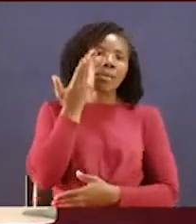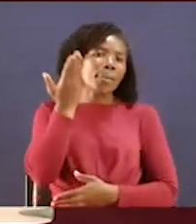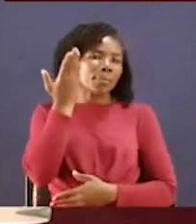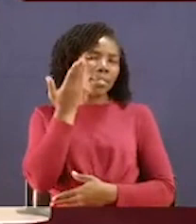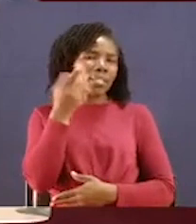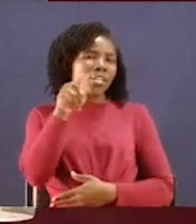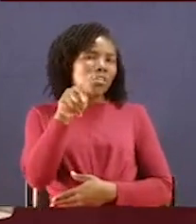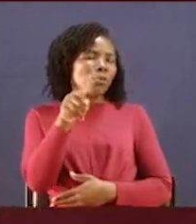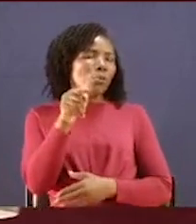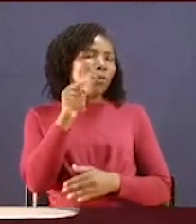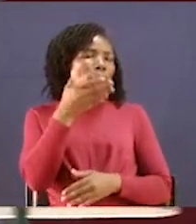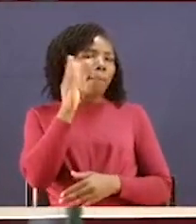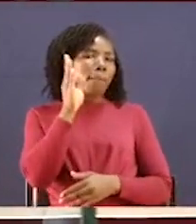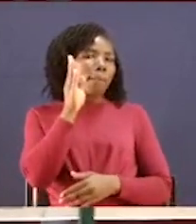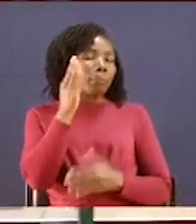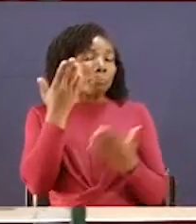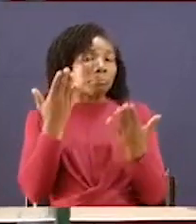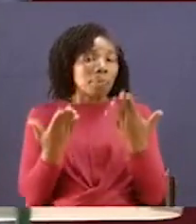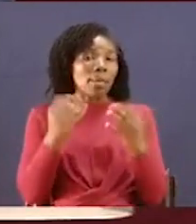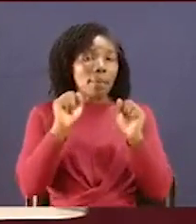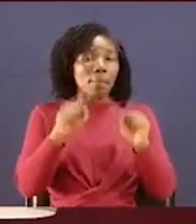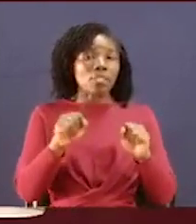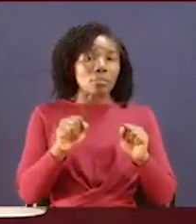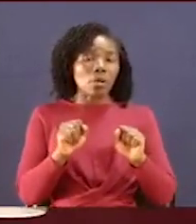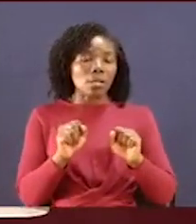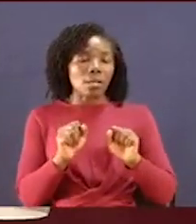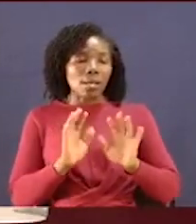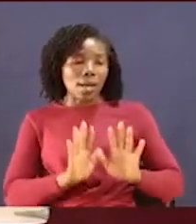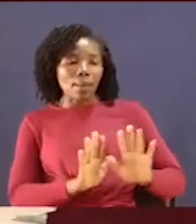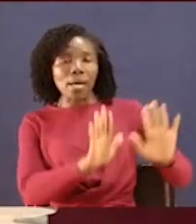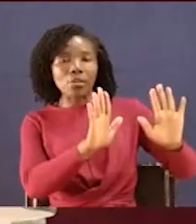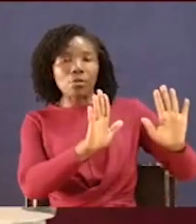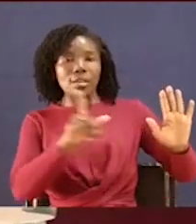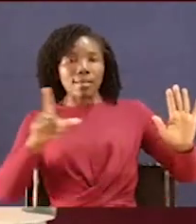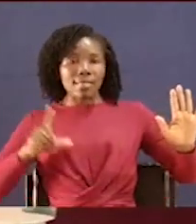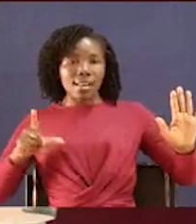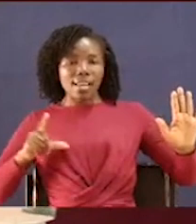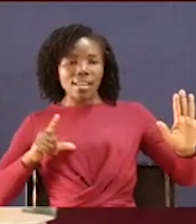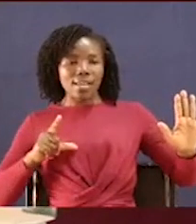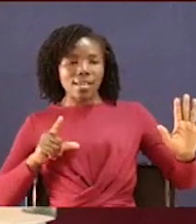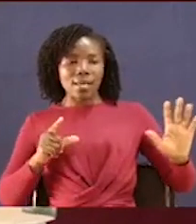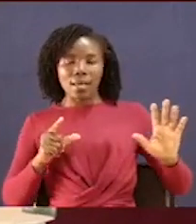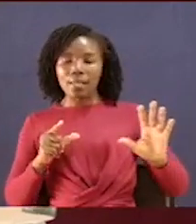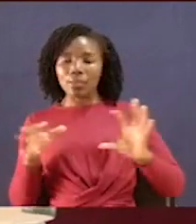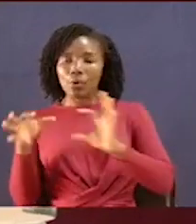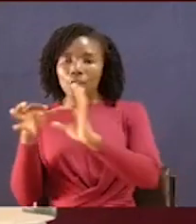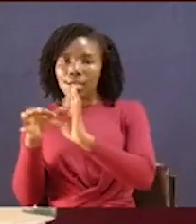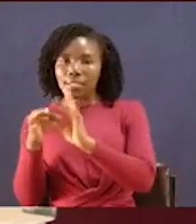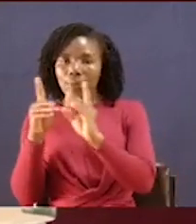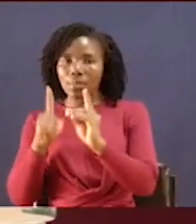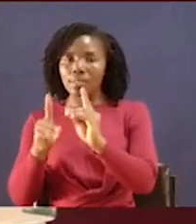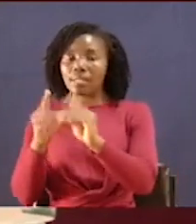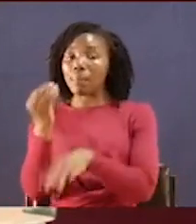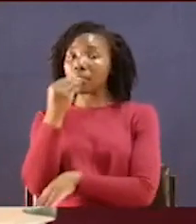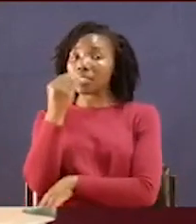turn around, leave the lady, turn around, and begin to address this? One of the major distractions, I talked about going on a